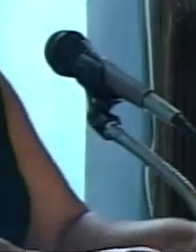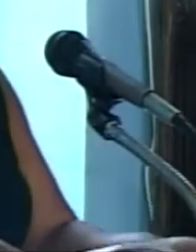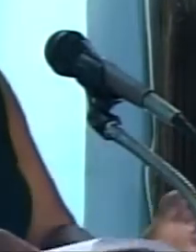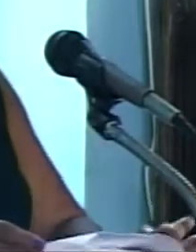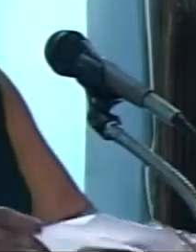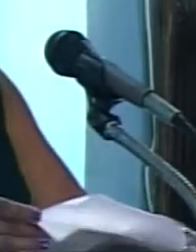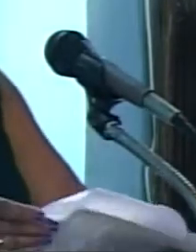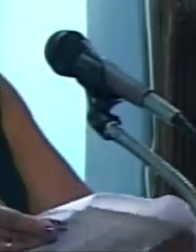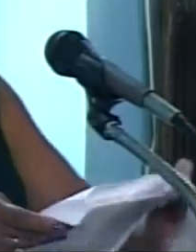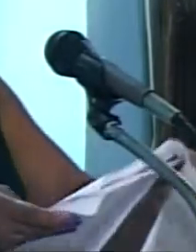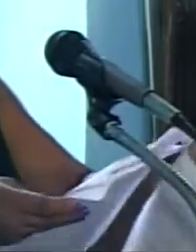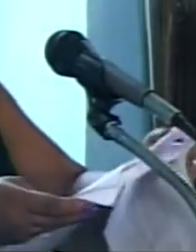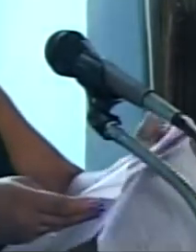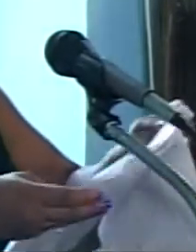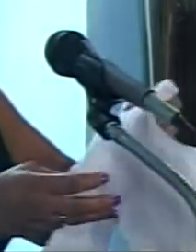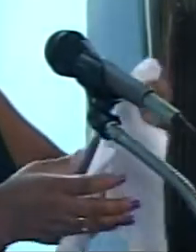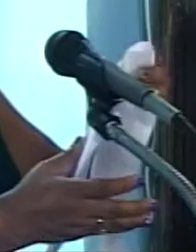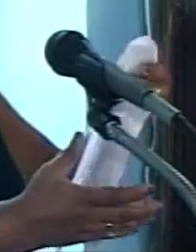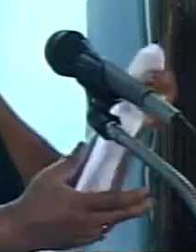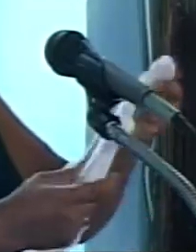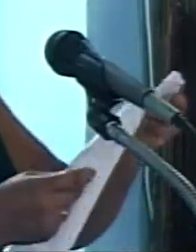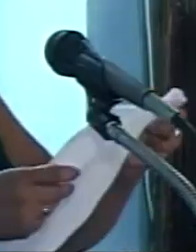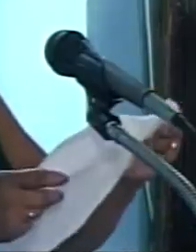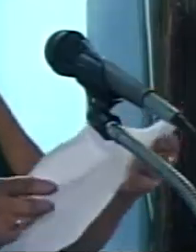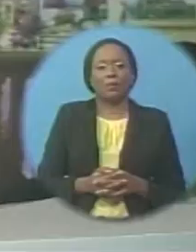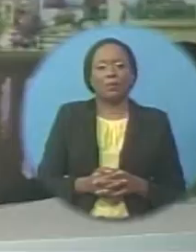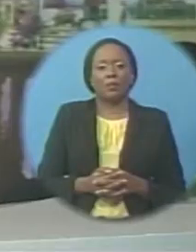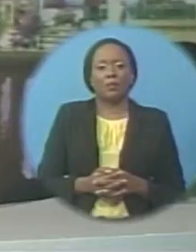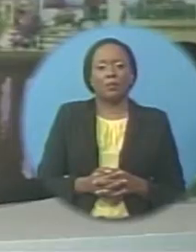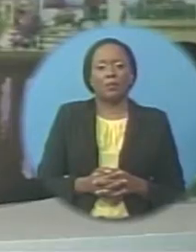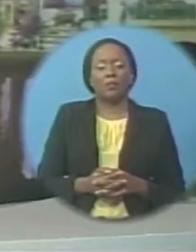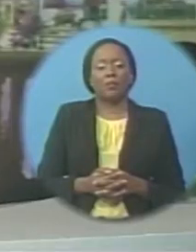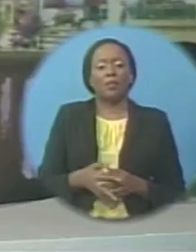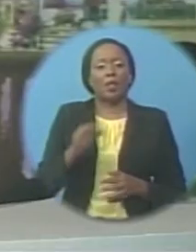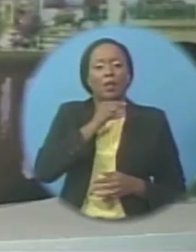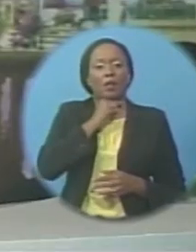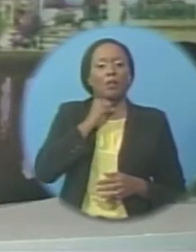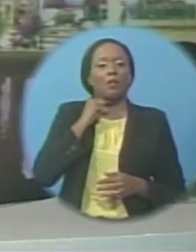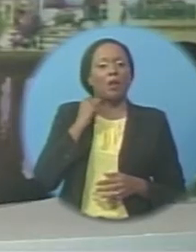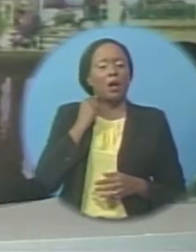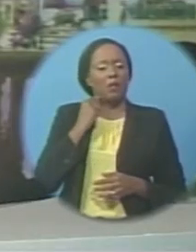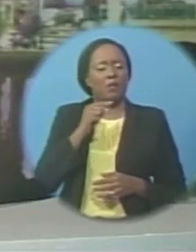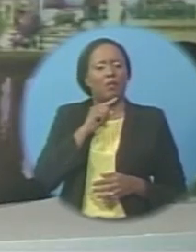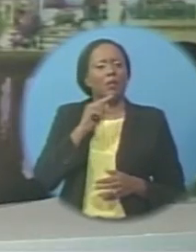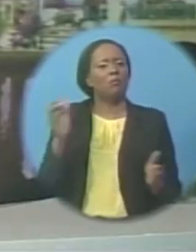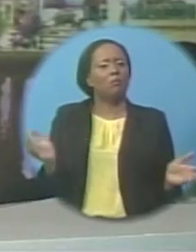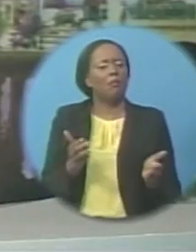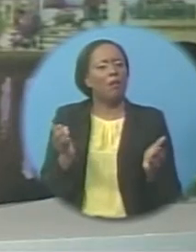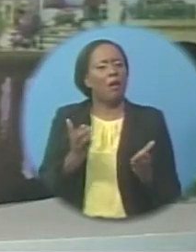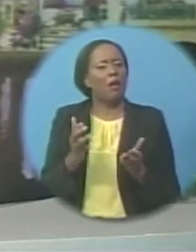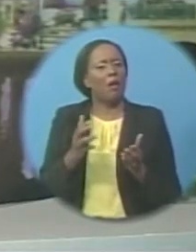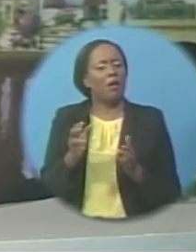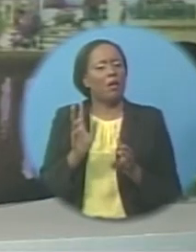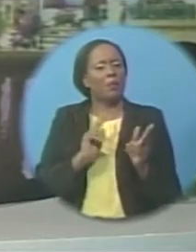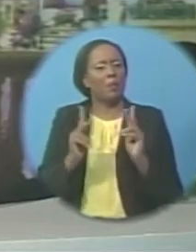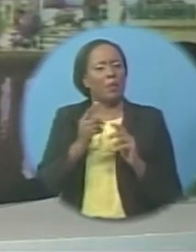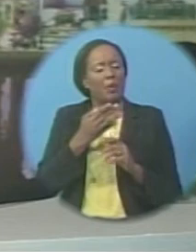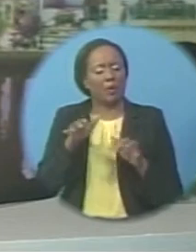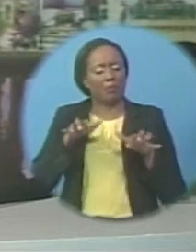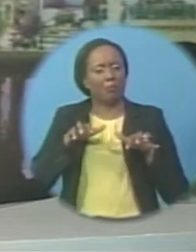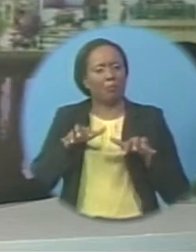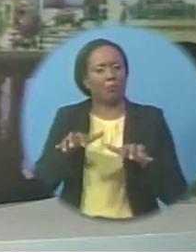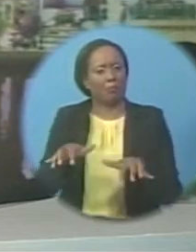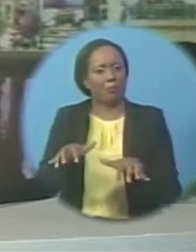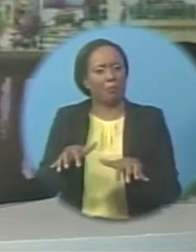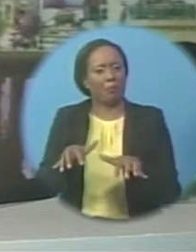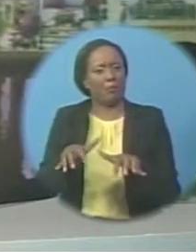other words, suffer the little children to come on to me. Meantime, Reverend Marcel Brathwaite urged the congregation to follow